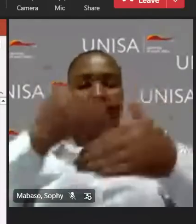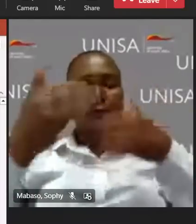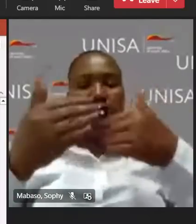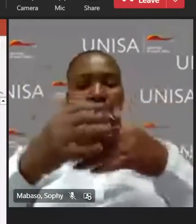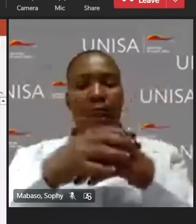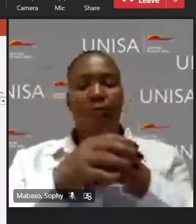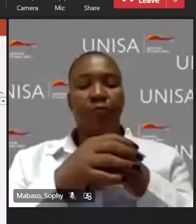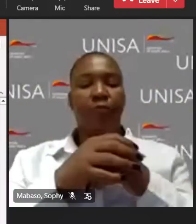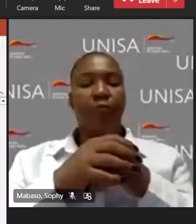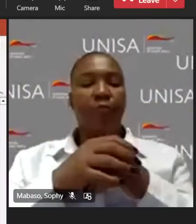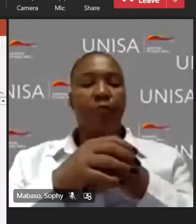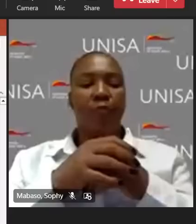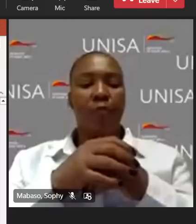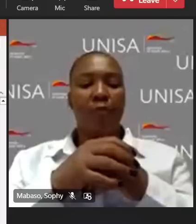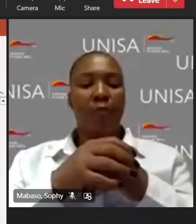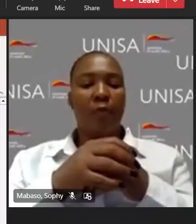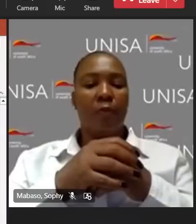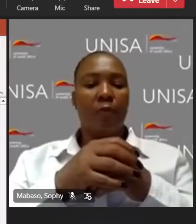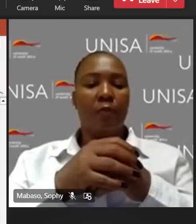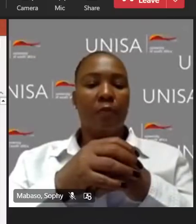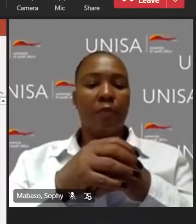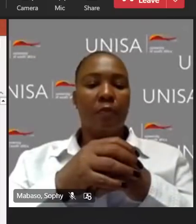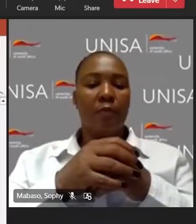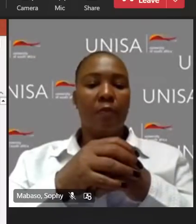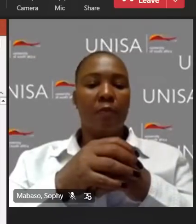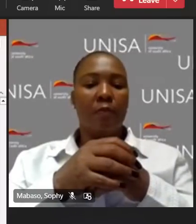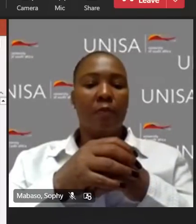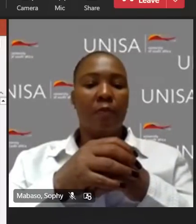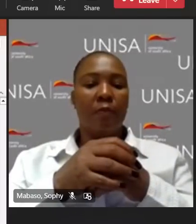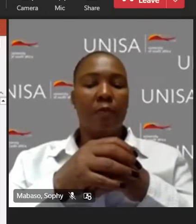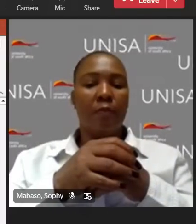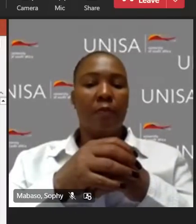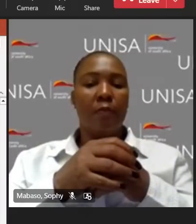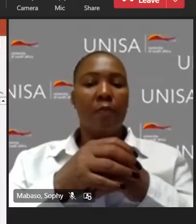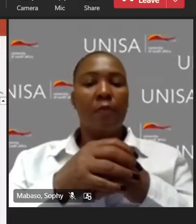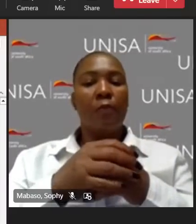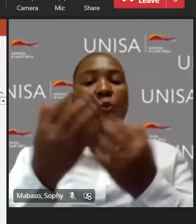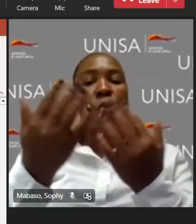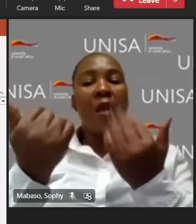we expect payments on specific days